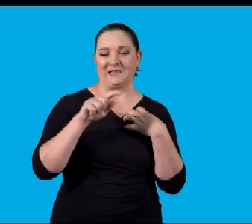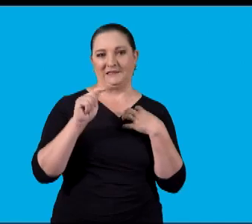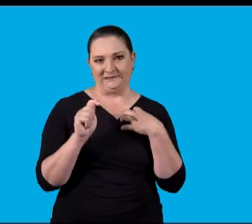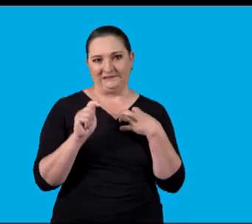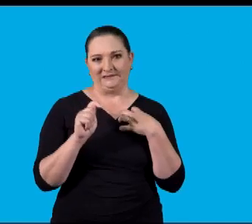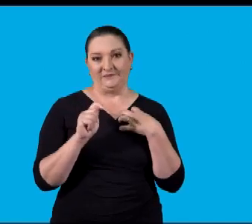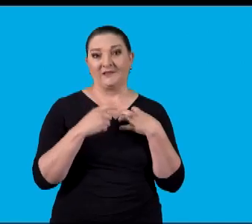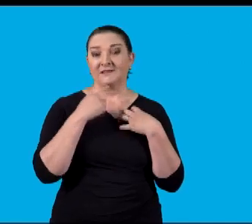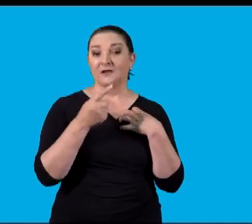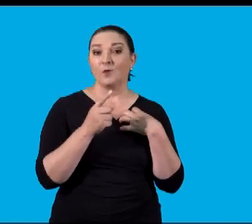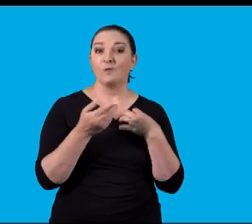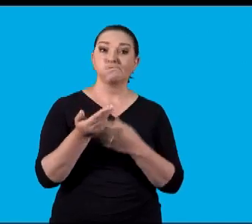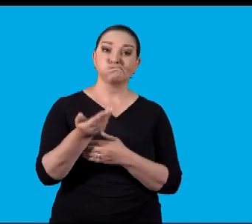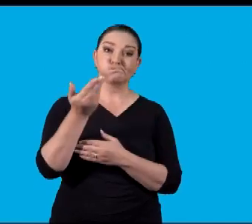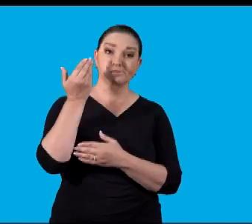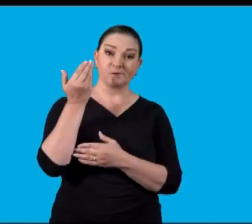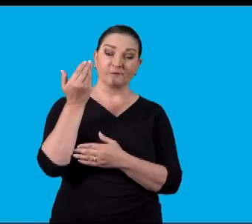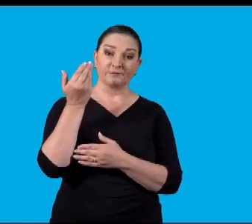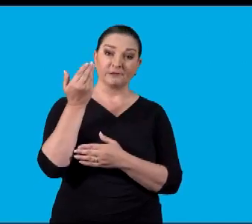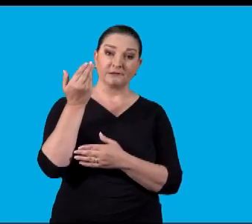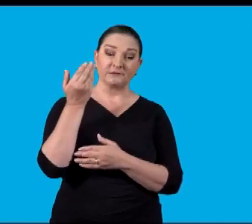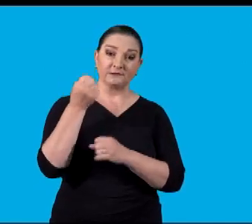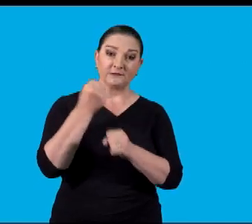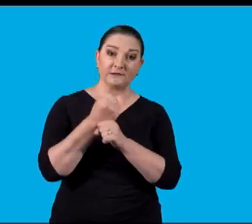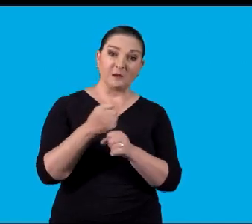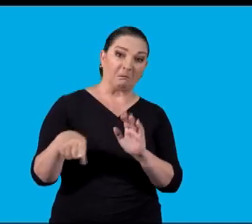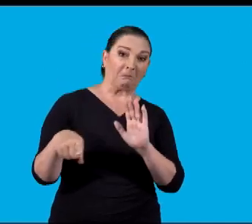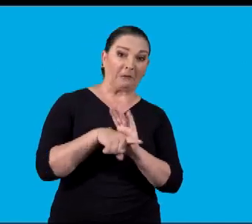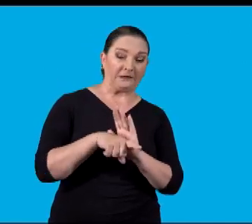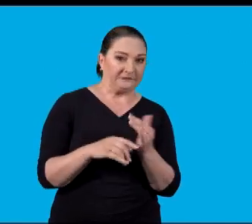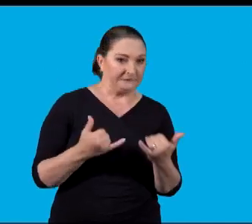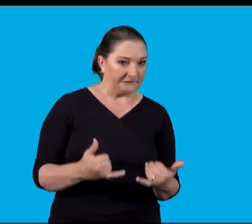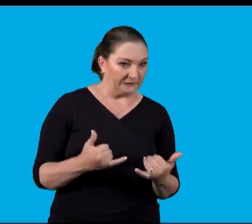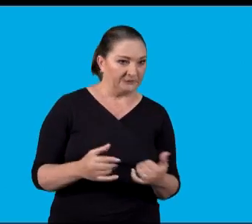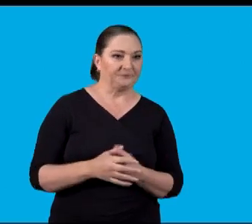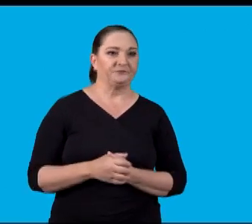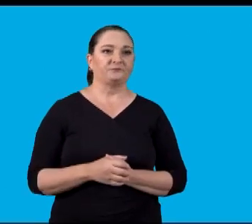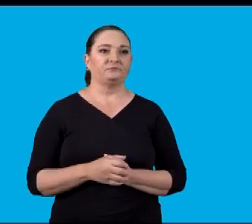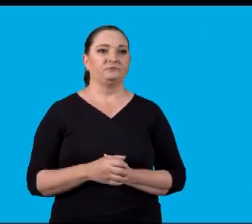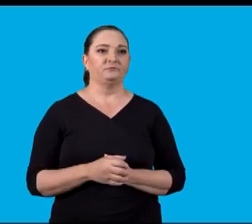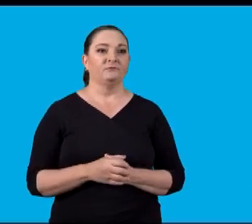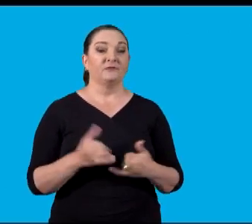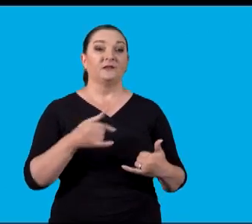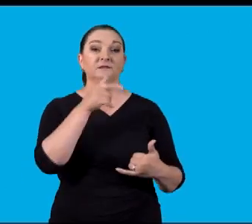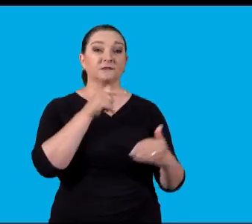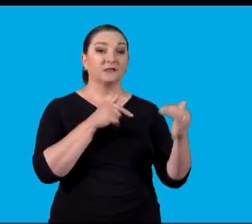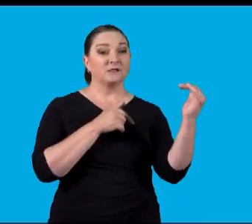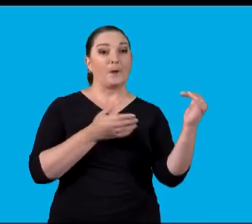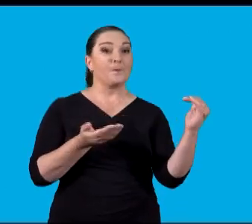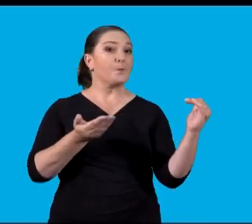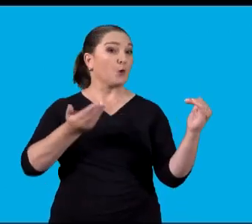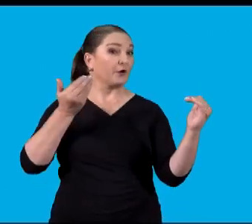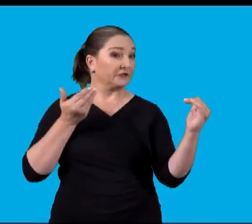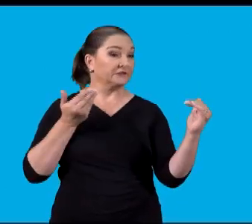asset. And when I come to my assets, I'll say previous minus current. So I'll come to my inventories and then I'll say, in the previous